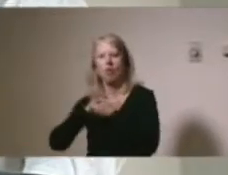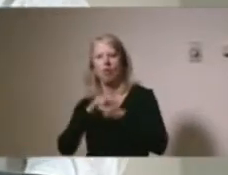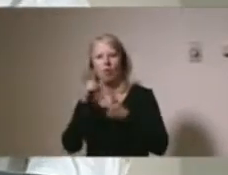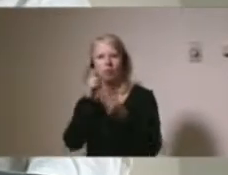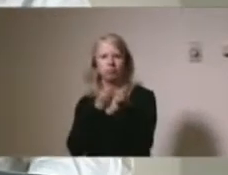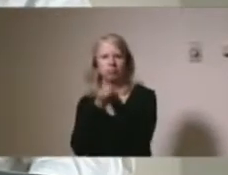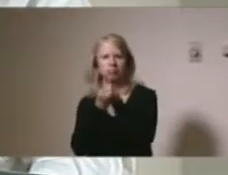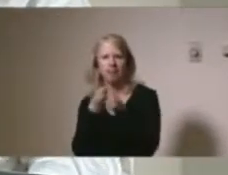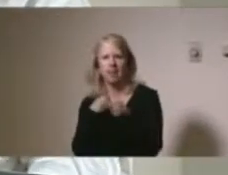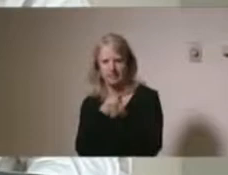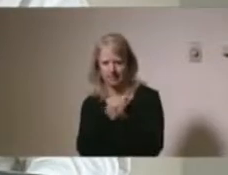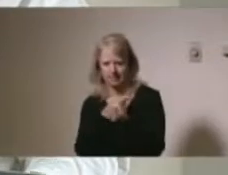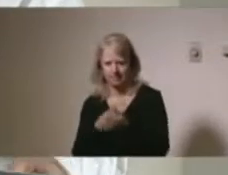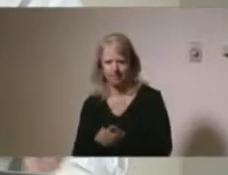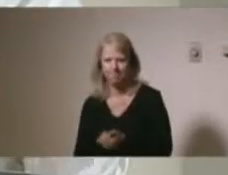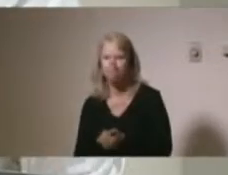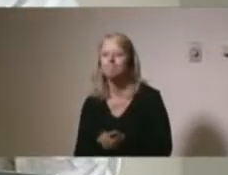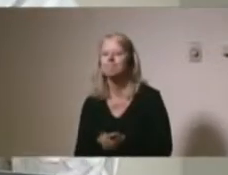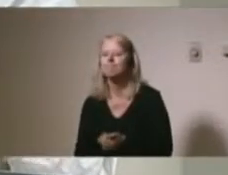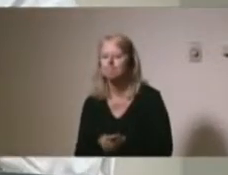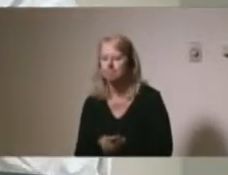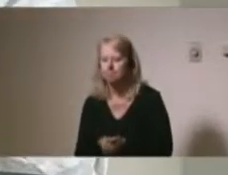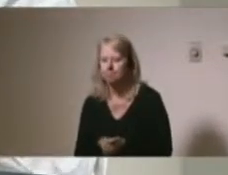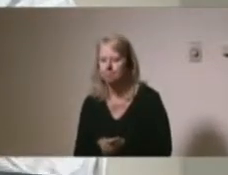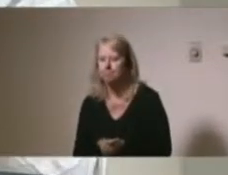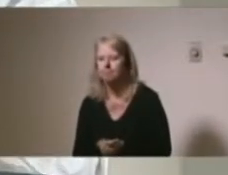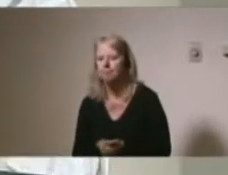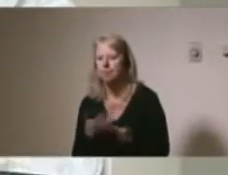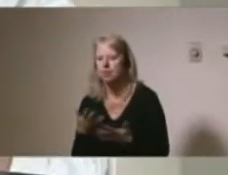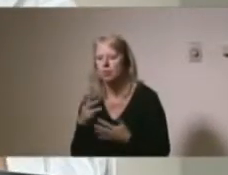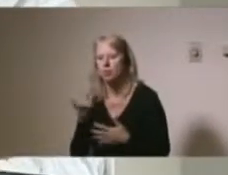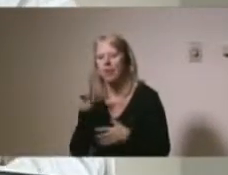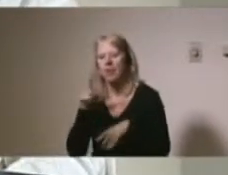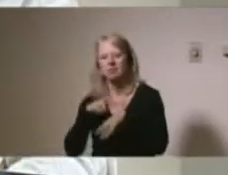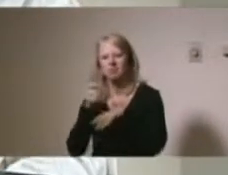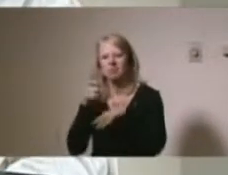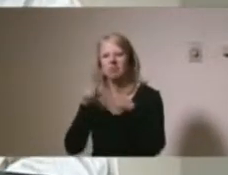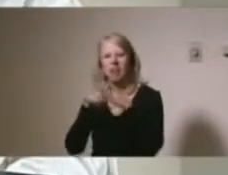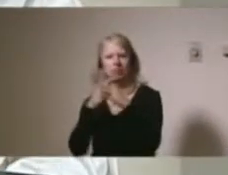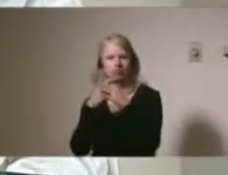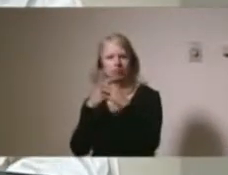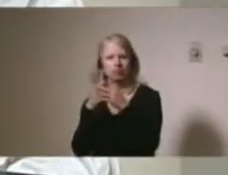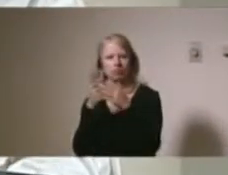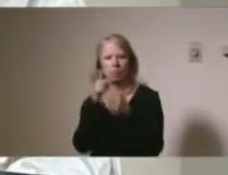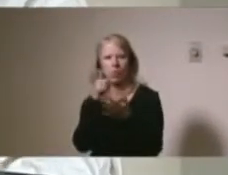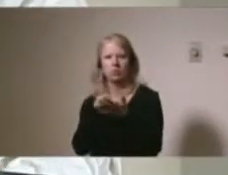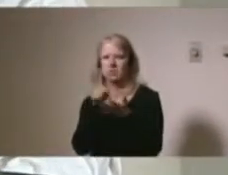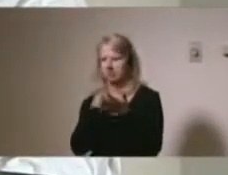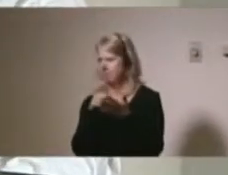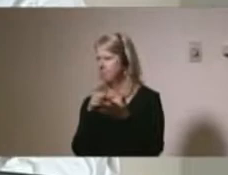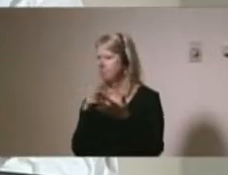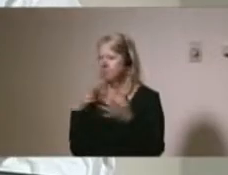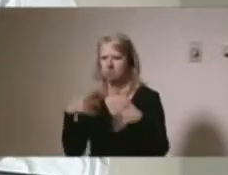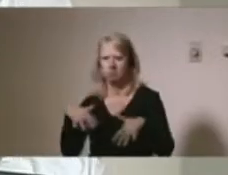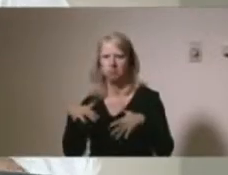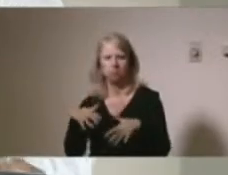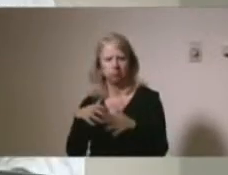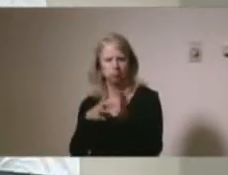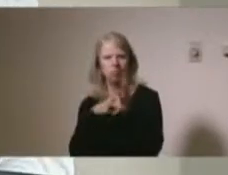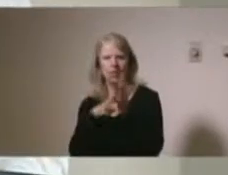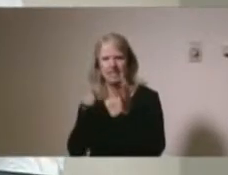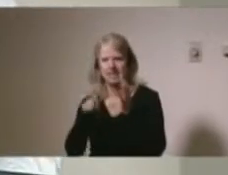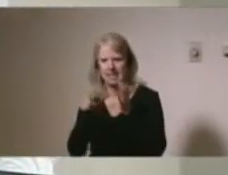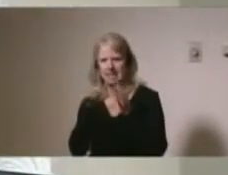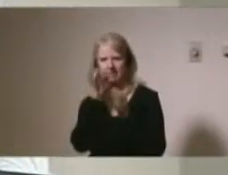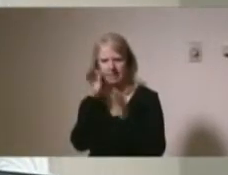us. So that's a little bit of a start of where the post office is absolutely necessary in First Nations. Now